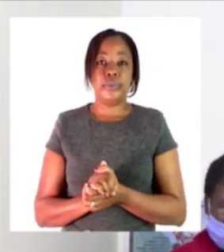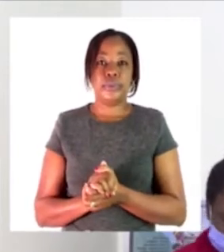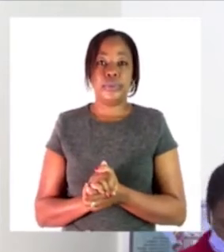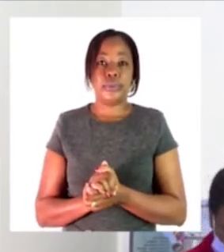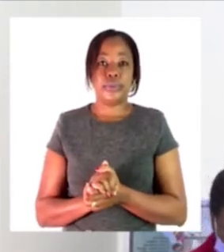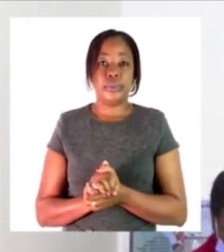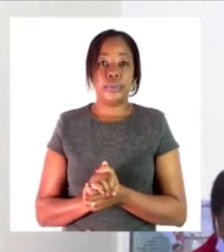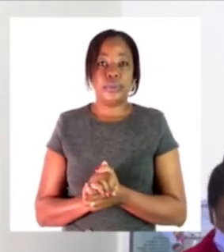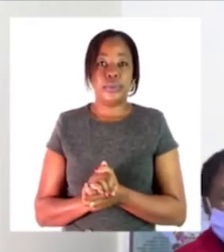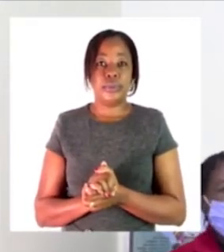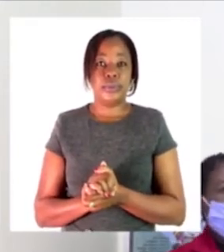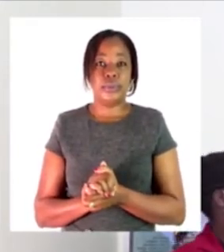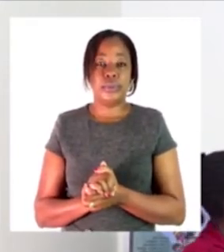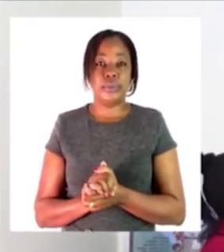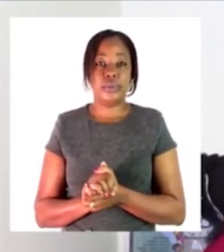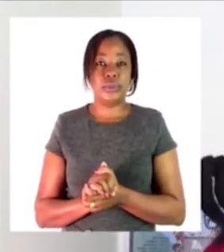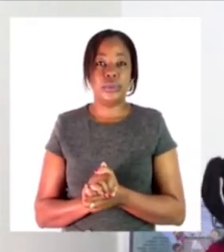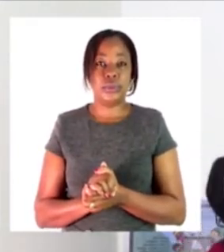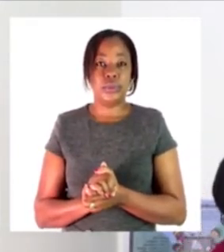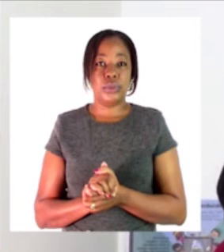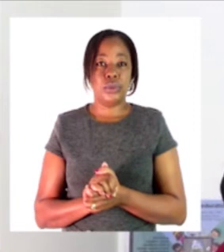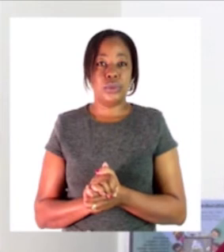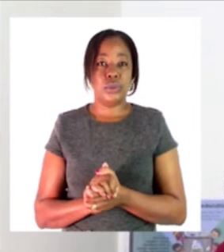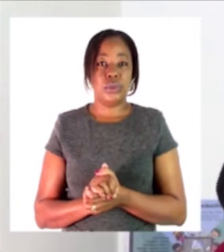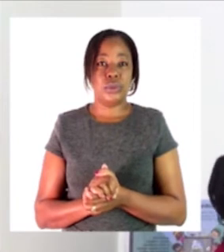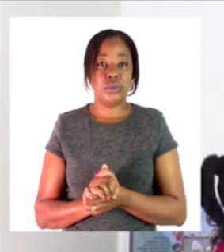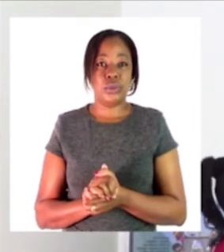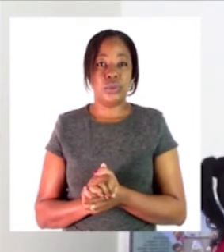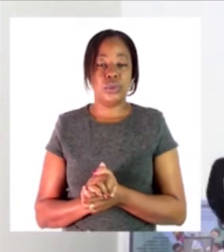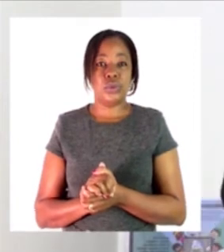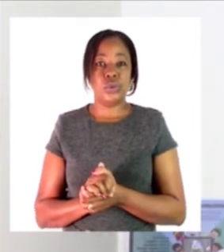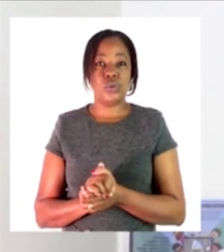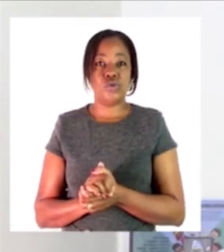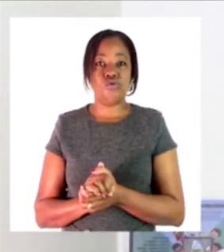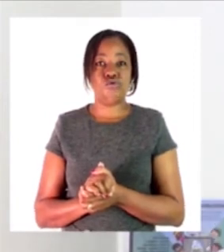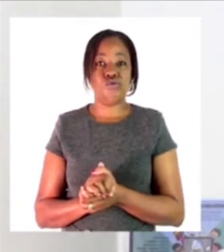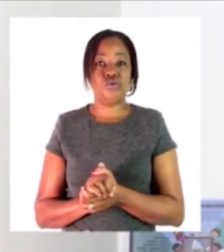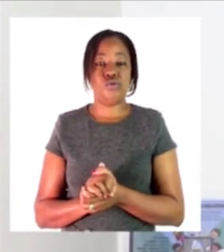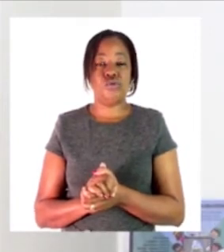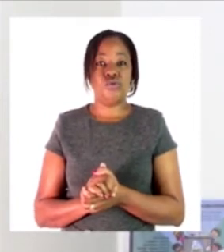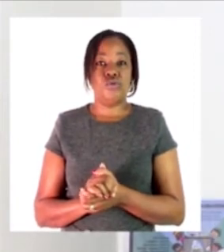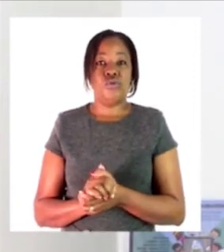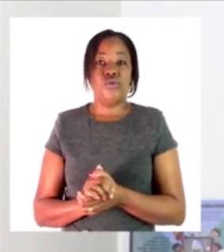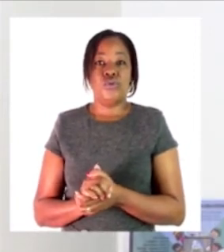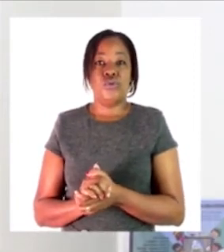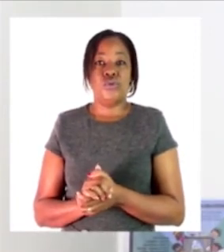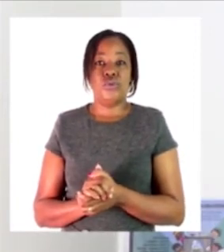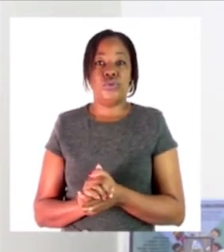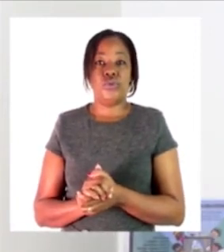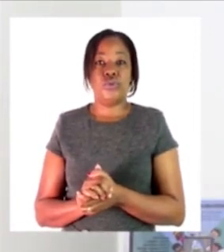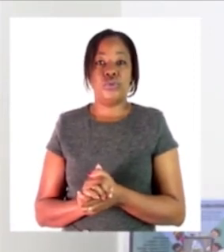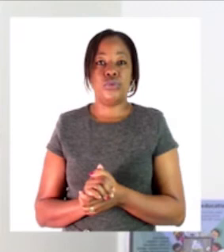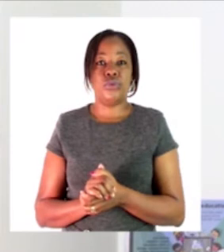answer 13? What did they do? That is 27. Let me rub out this one and use the